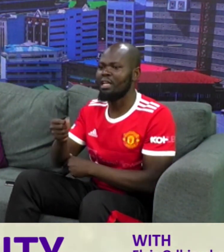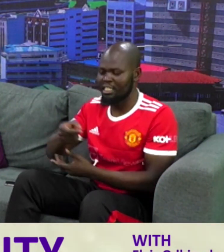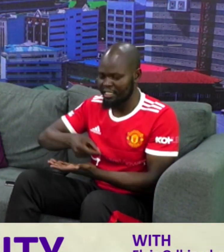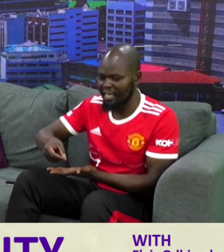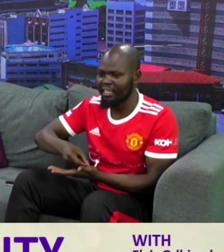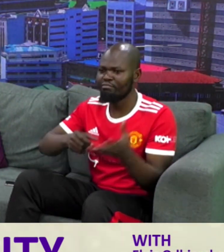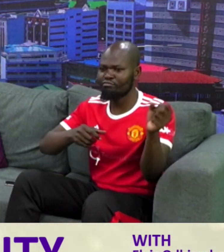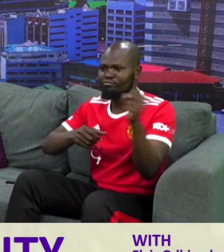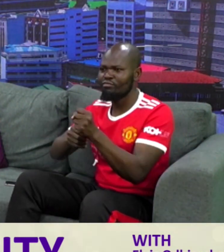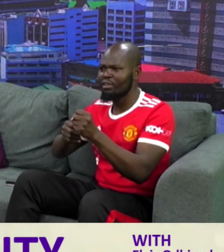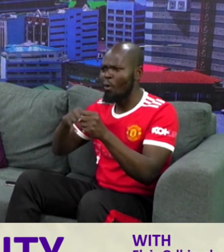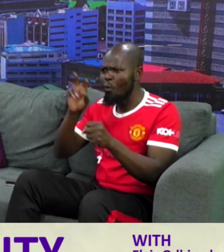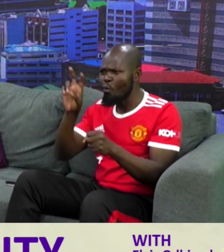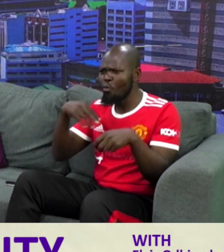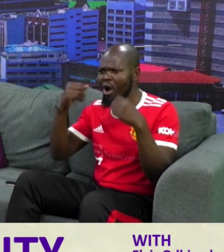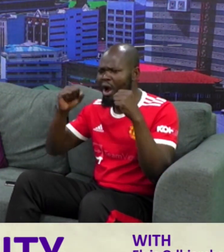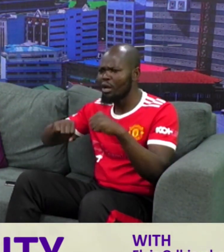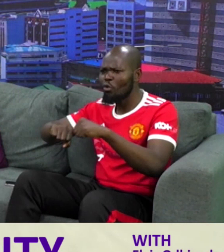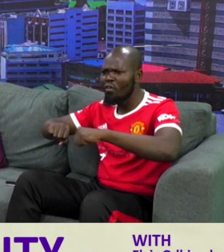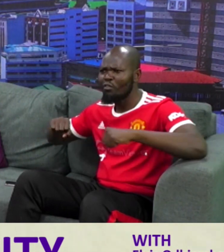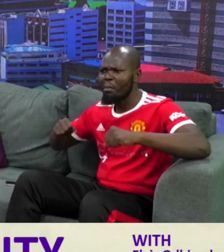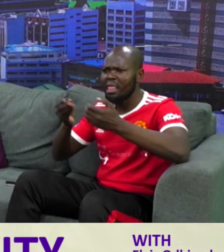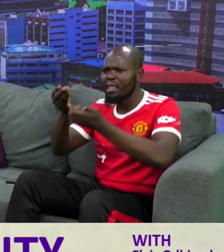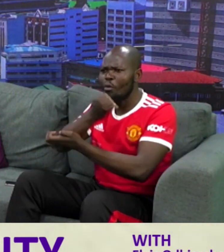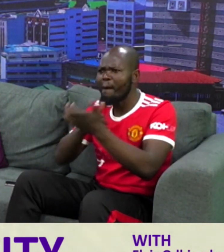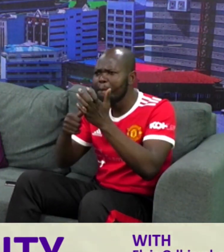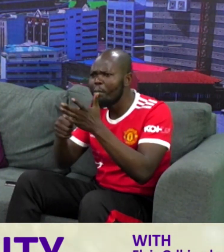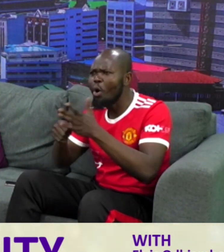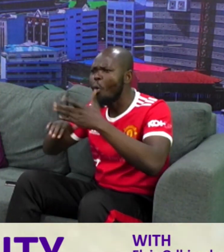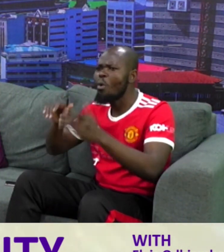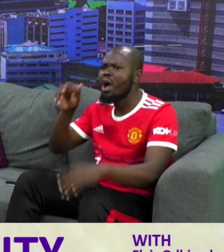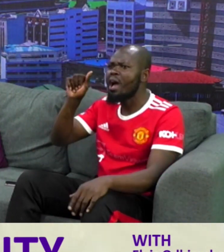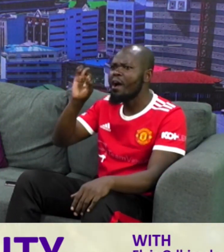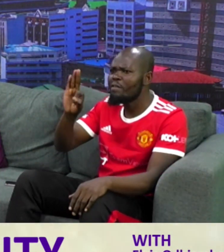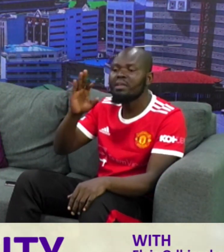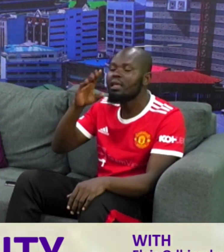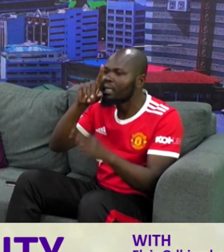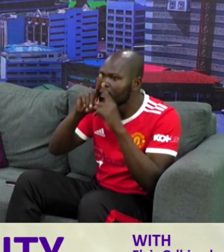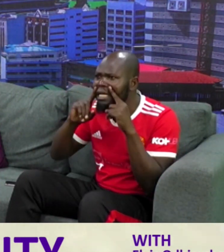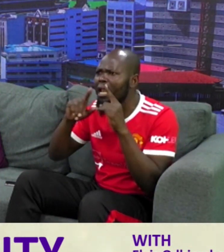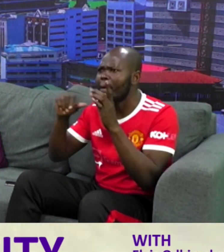they have sold they have signed in some new players. I think